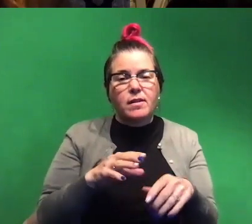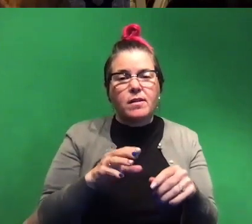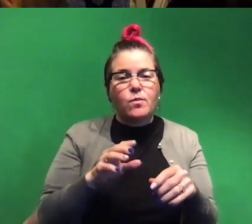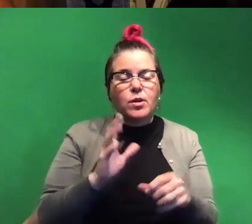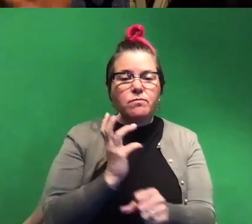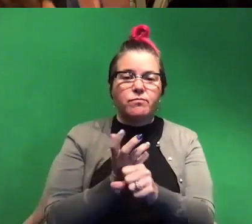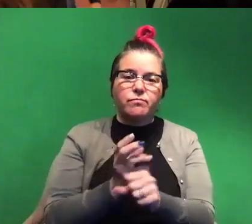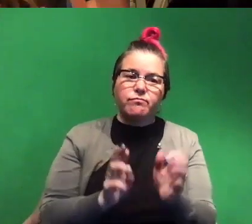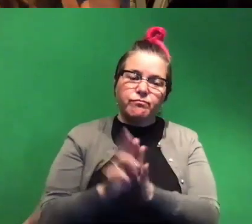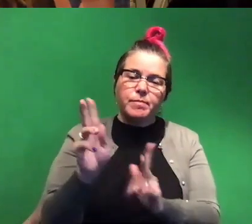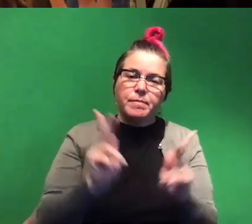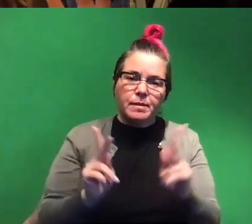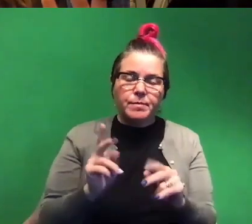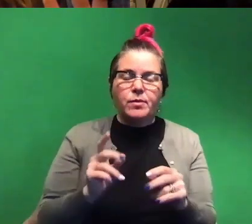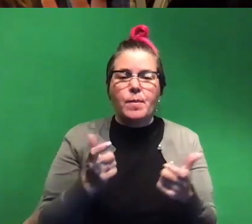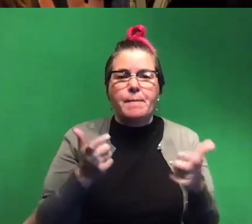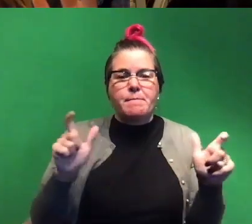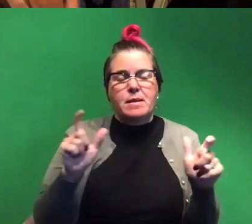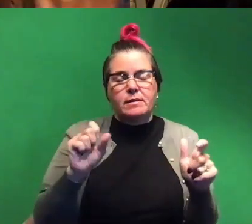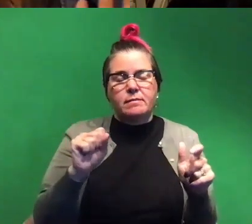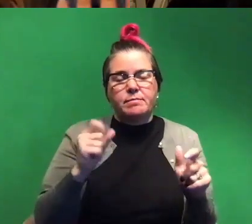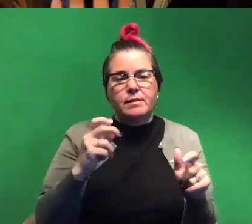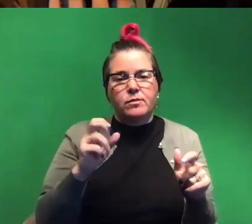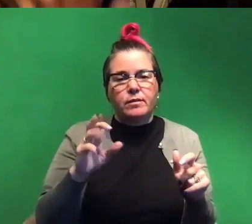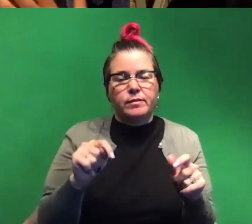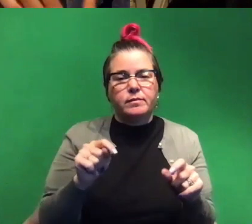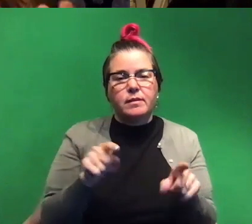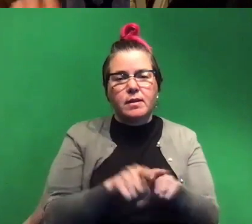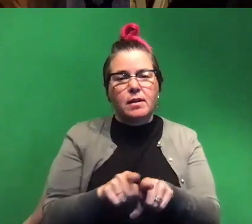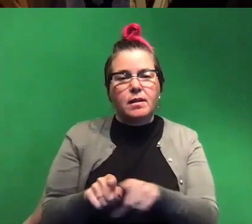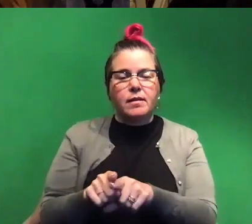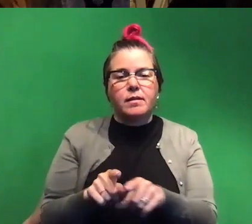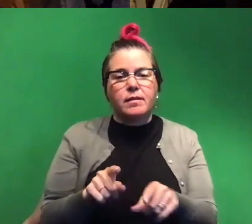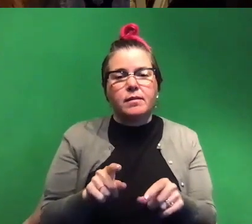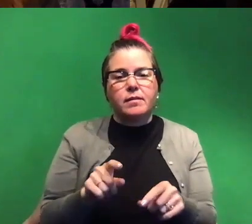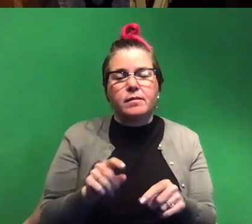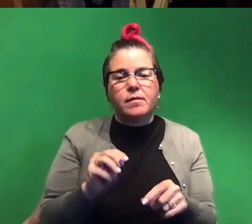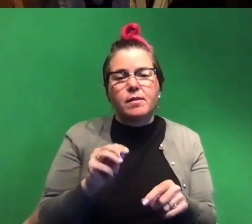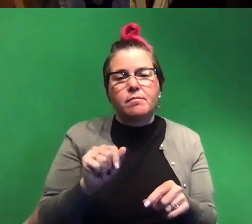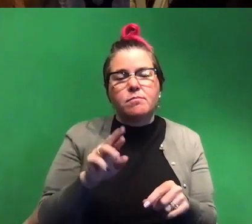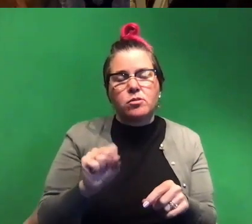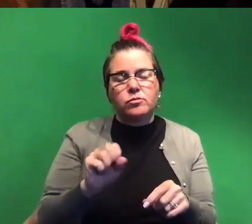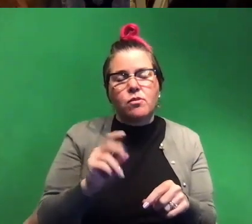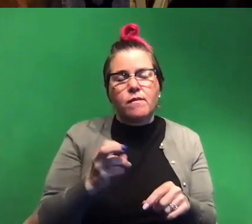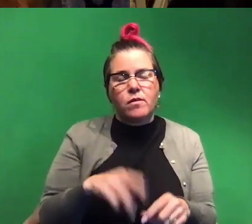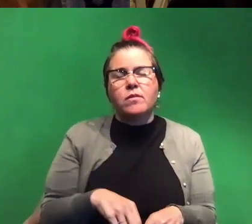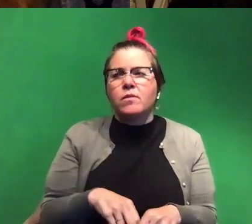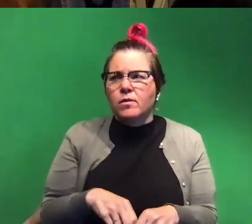people or really big spacecraft like the Mars rovers. Wow, that's